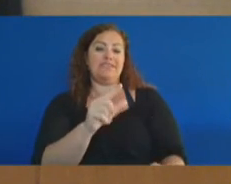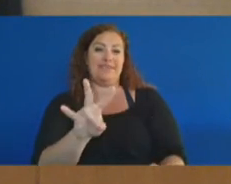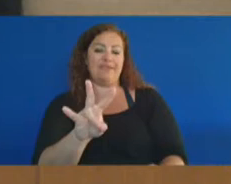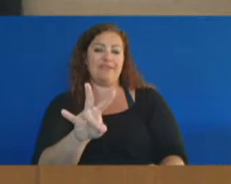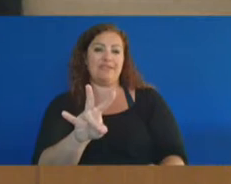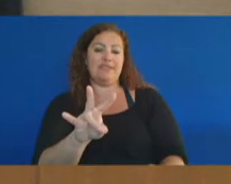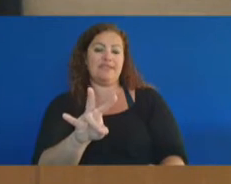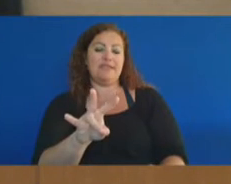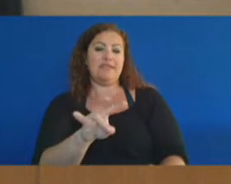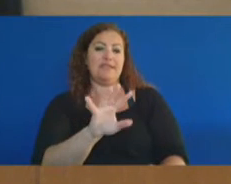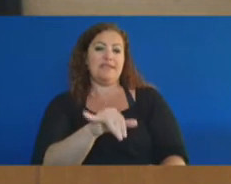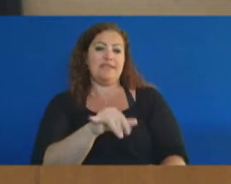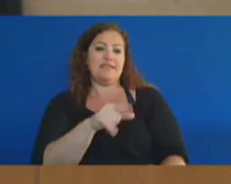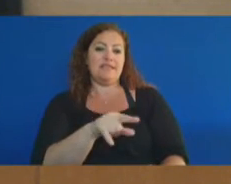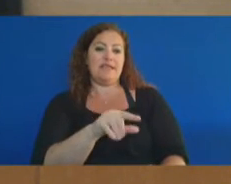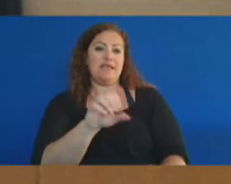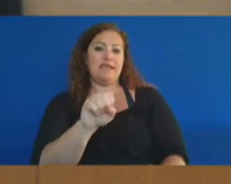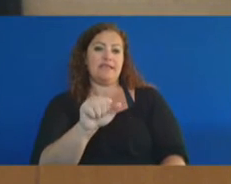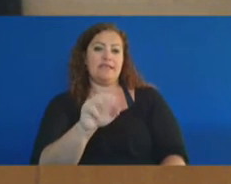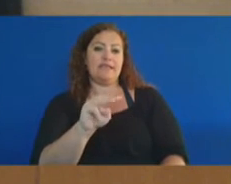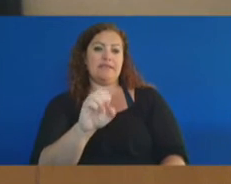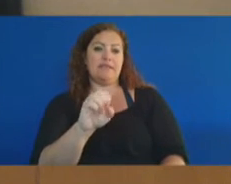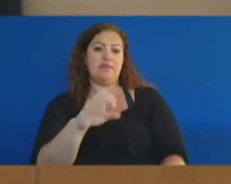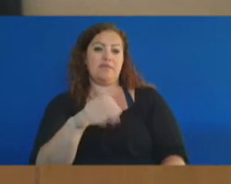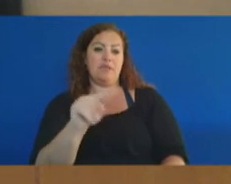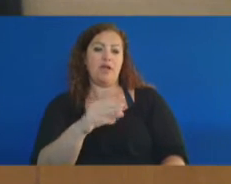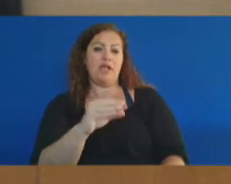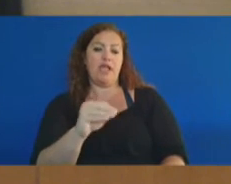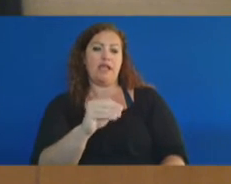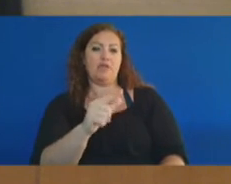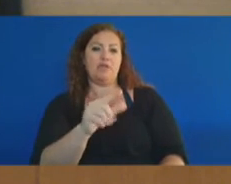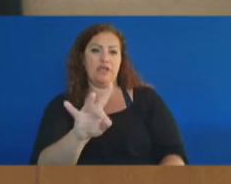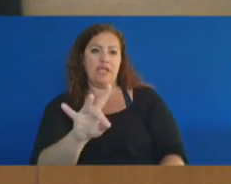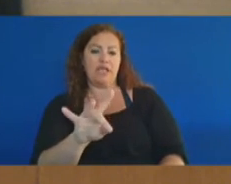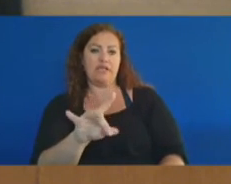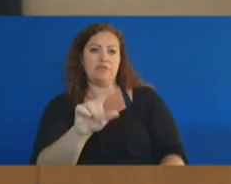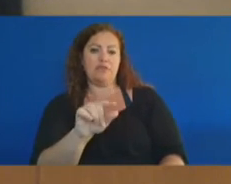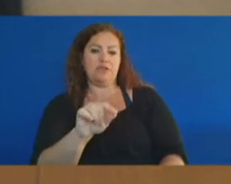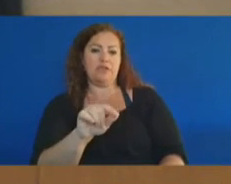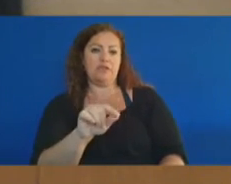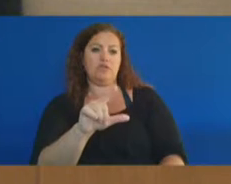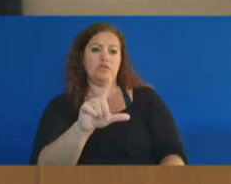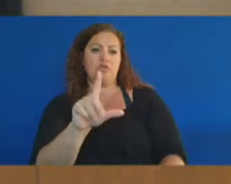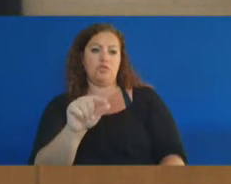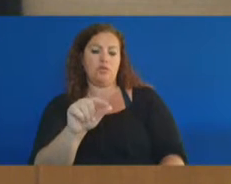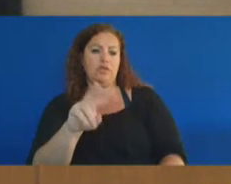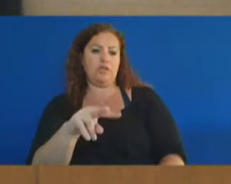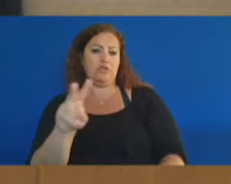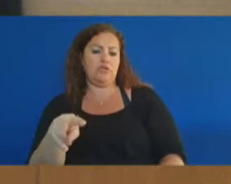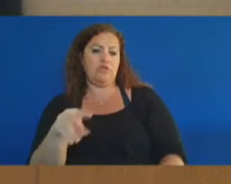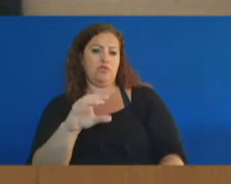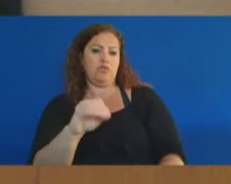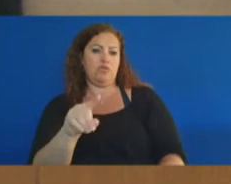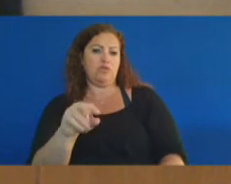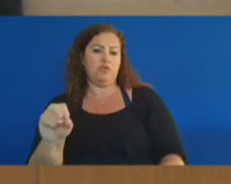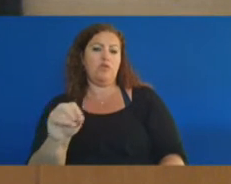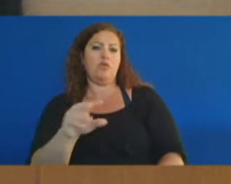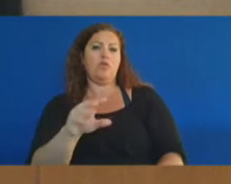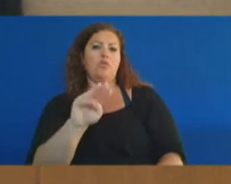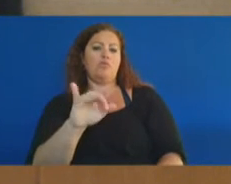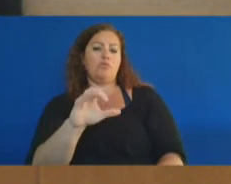76 by Sam's Martin also item 28 2022 092 also by Sam's Mart all of those are